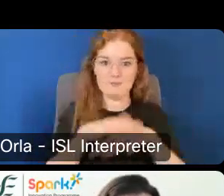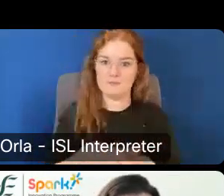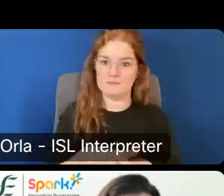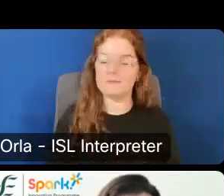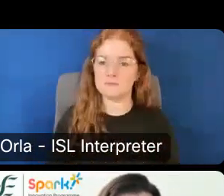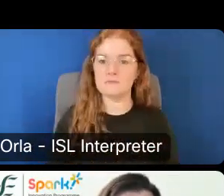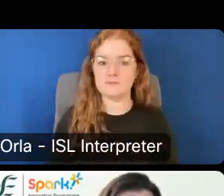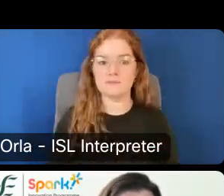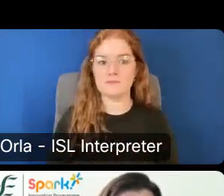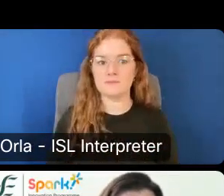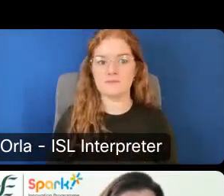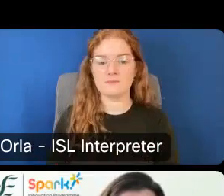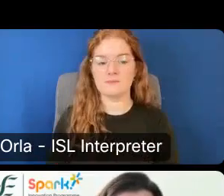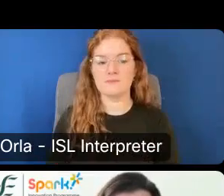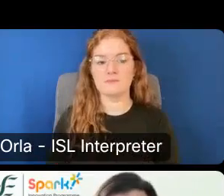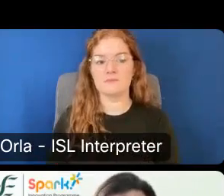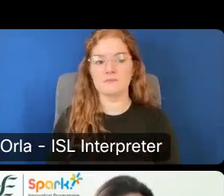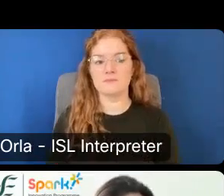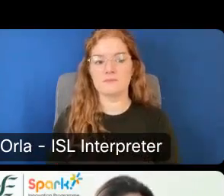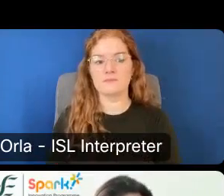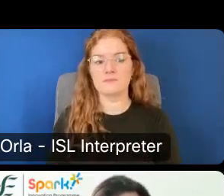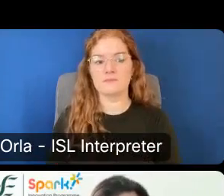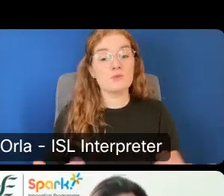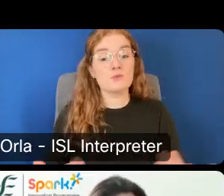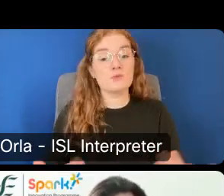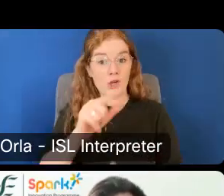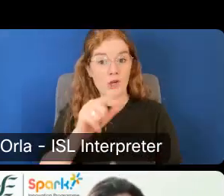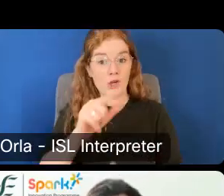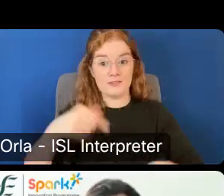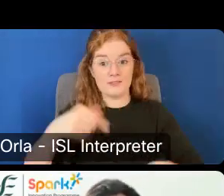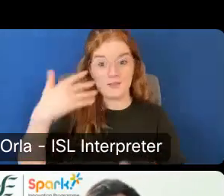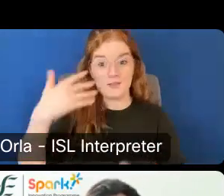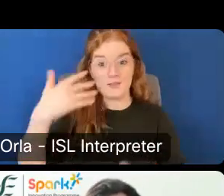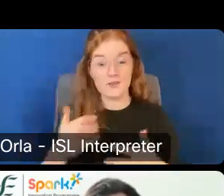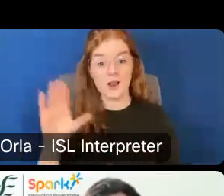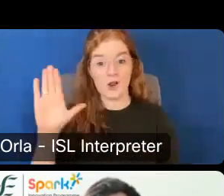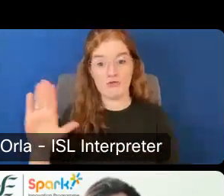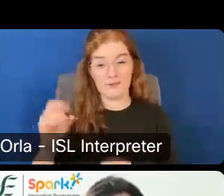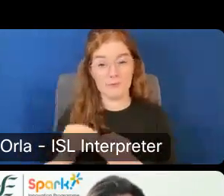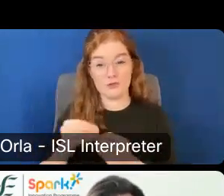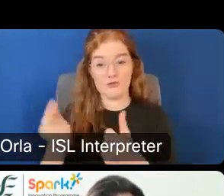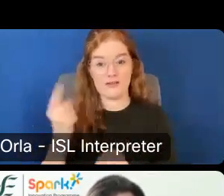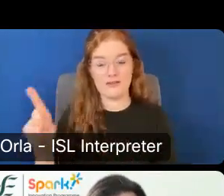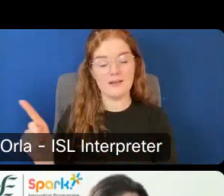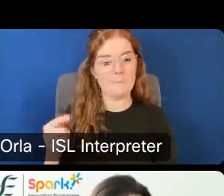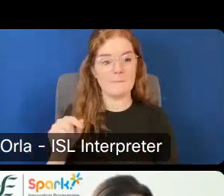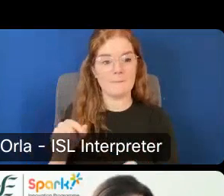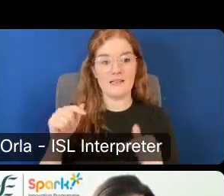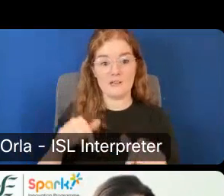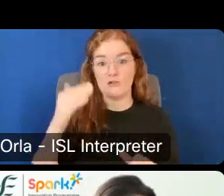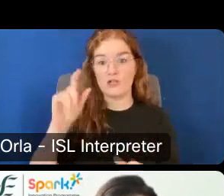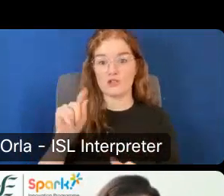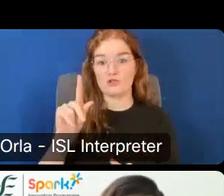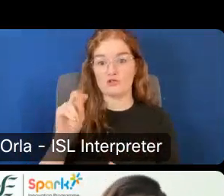Catherine. So we're very lucky in Ireland, Lorraine alluded to it earlier, that Trevor